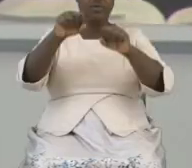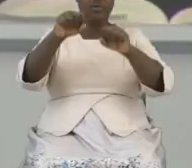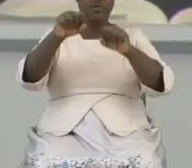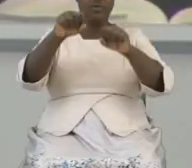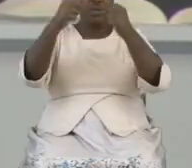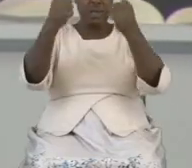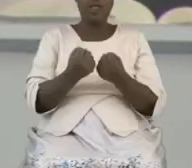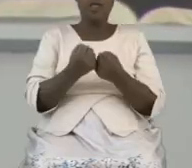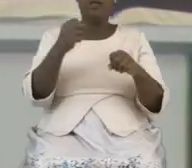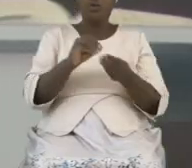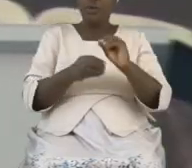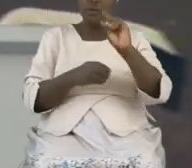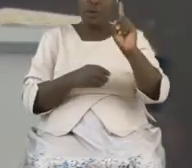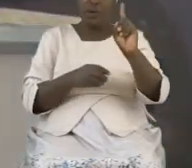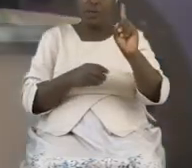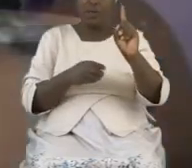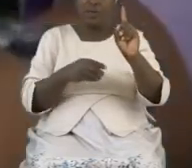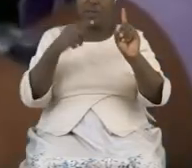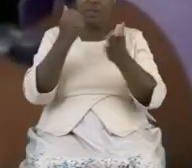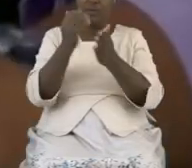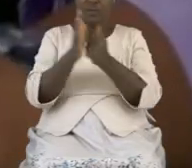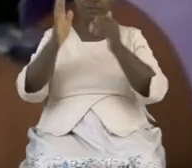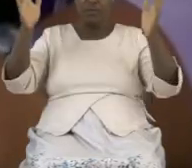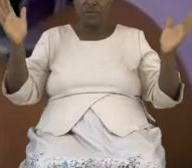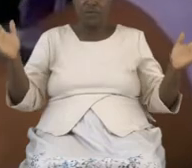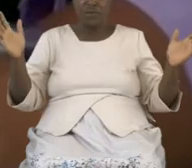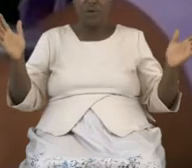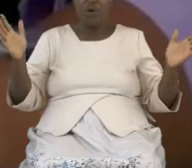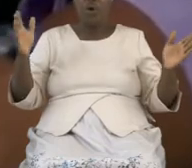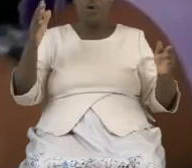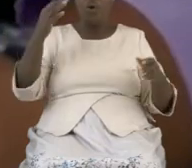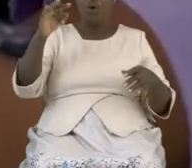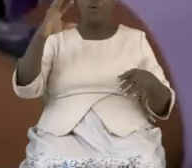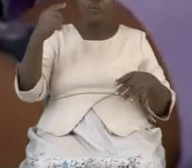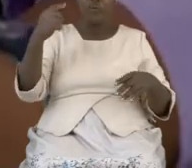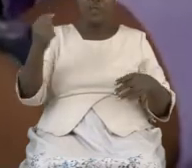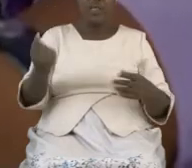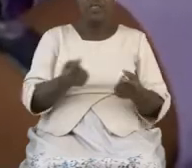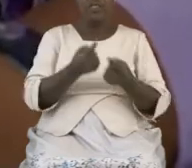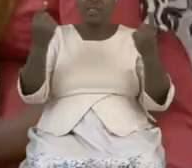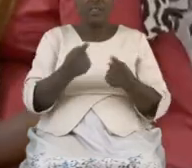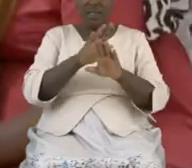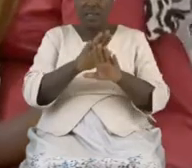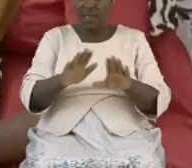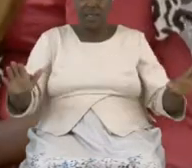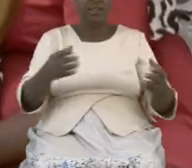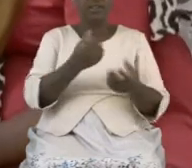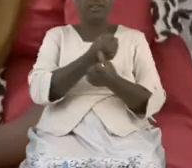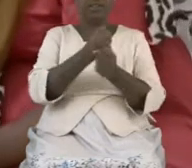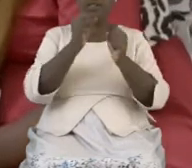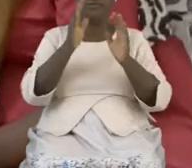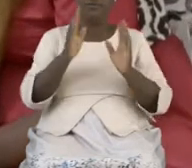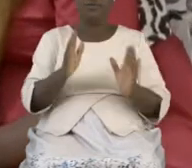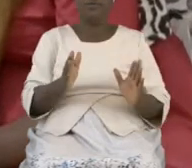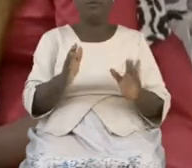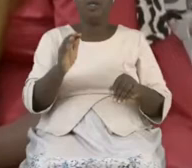one, the crucifixion of the sinless Savior. Acts chapter